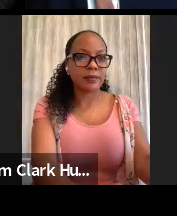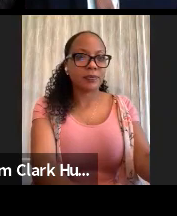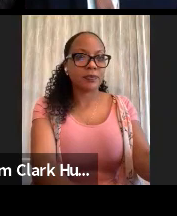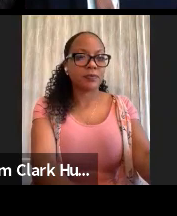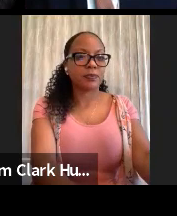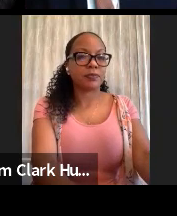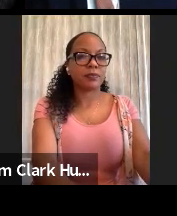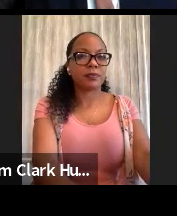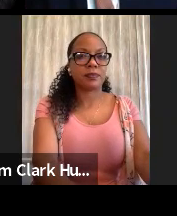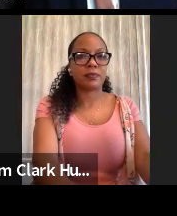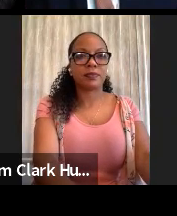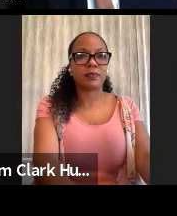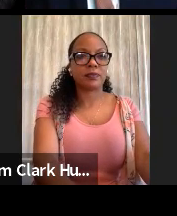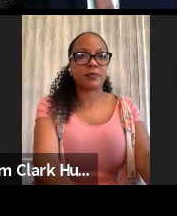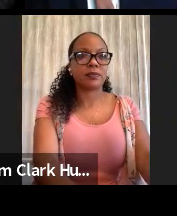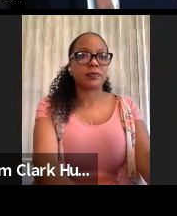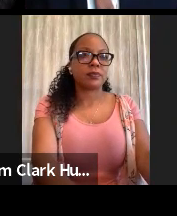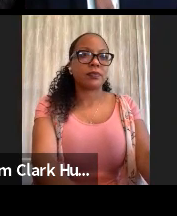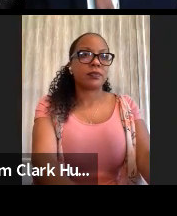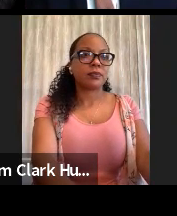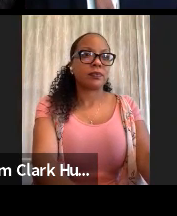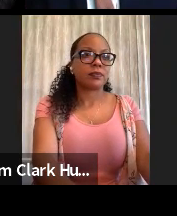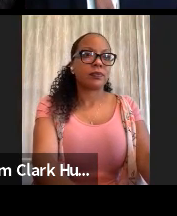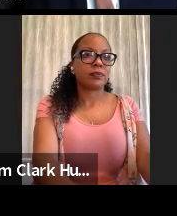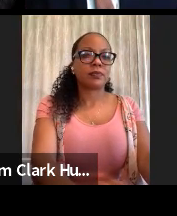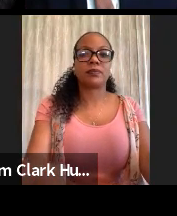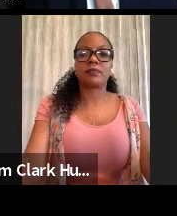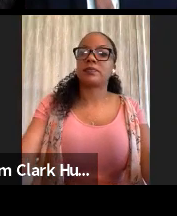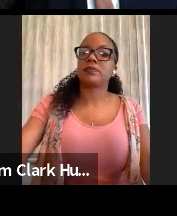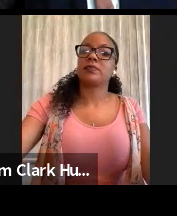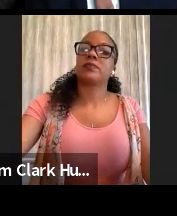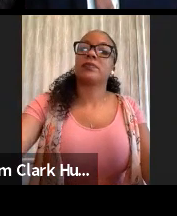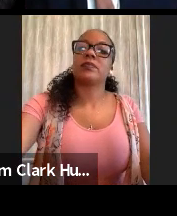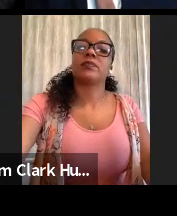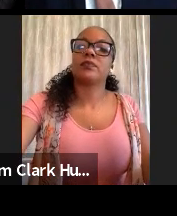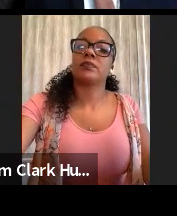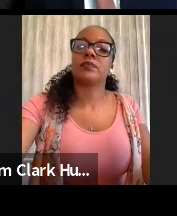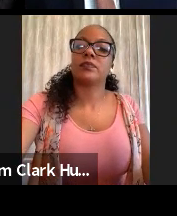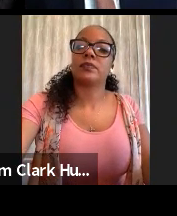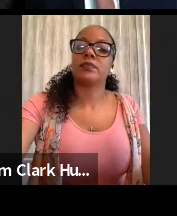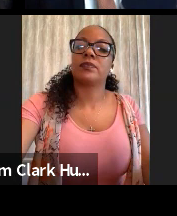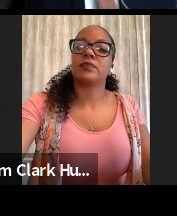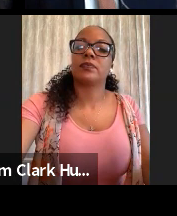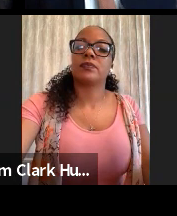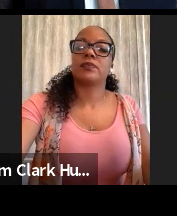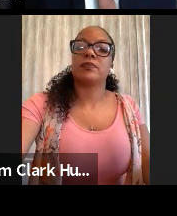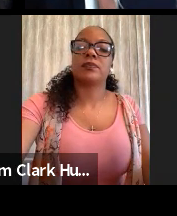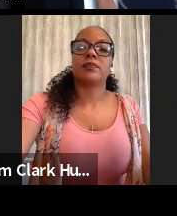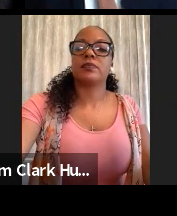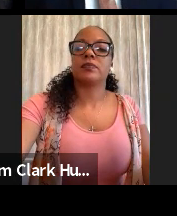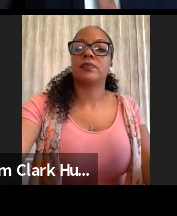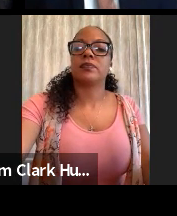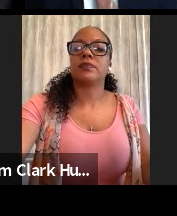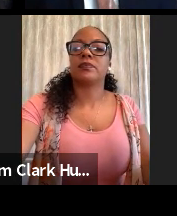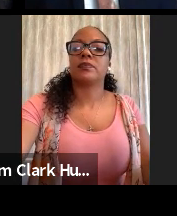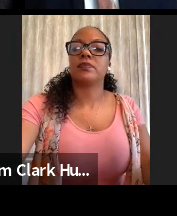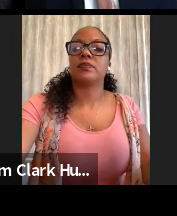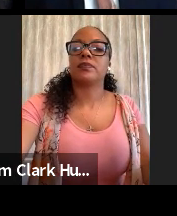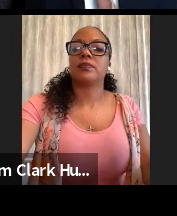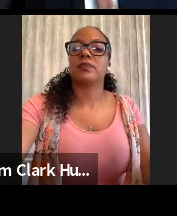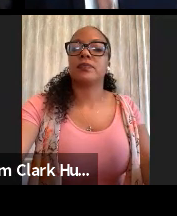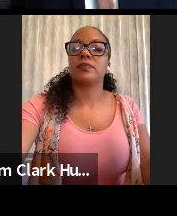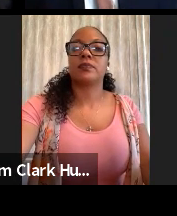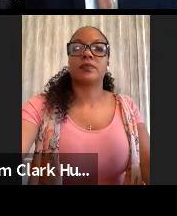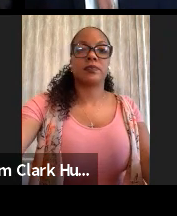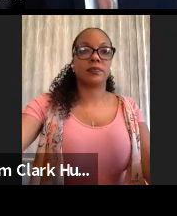page 5, line 7 to page 5, line 17, beginning where it says